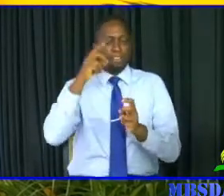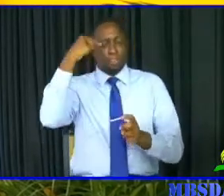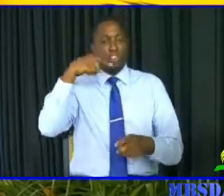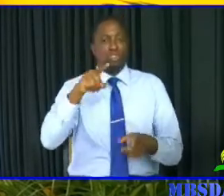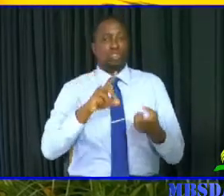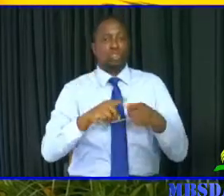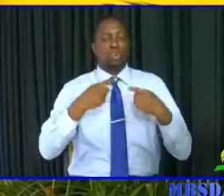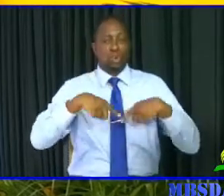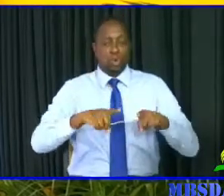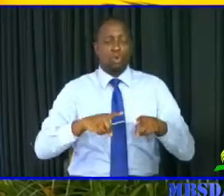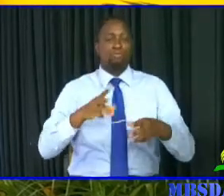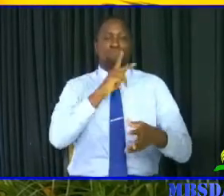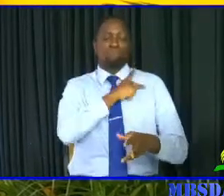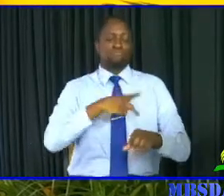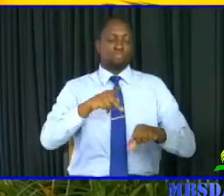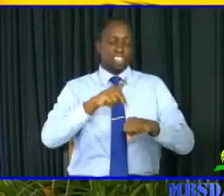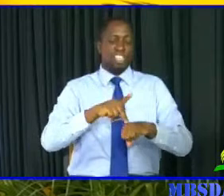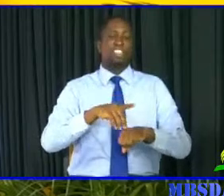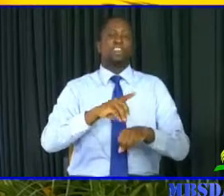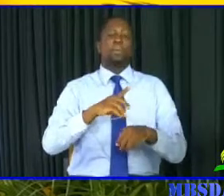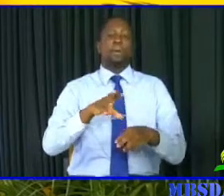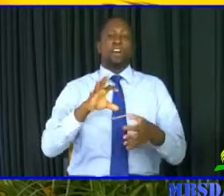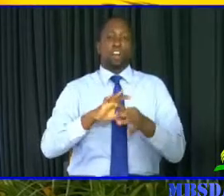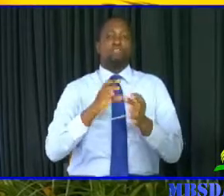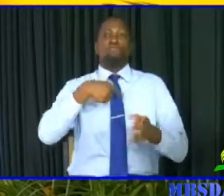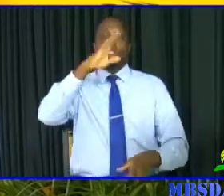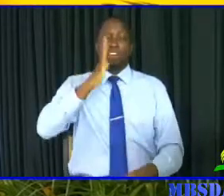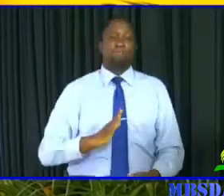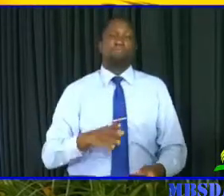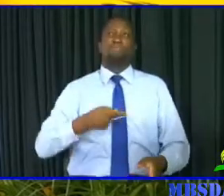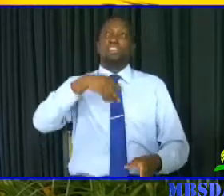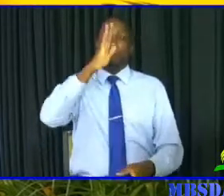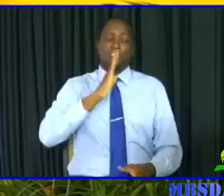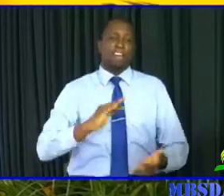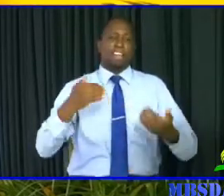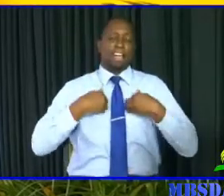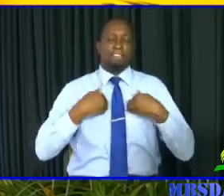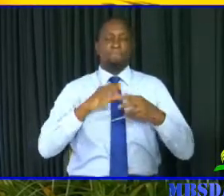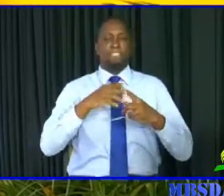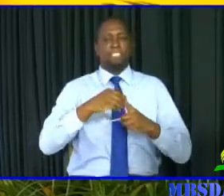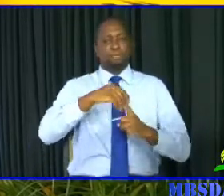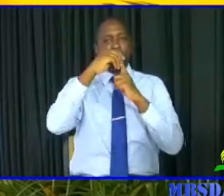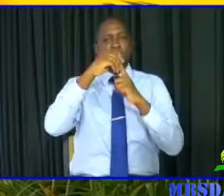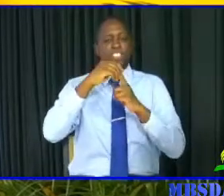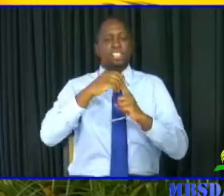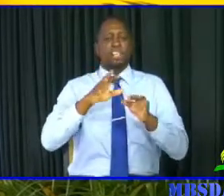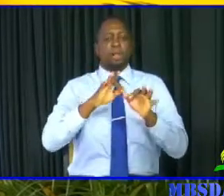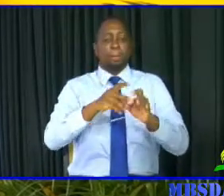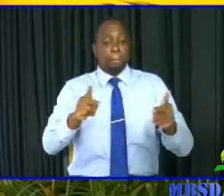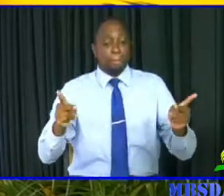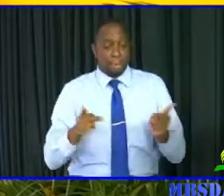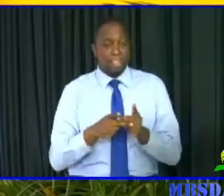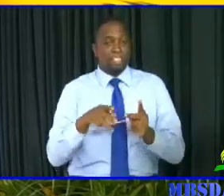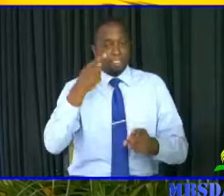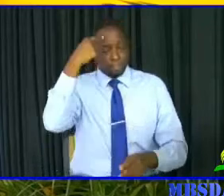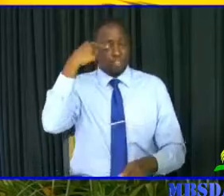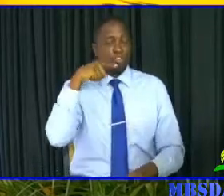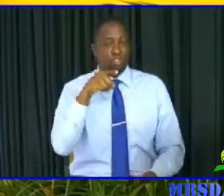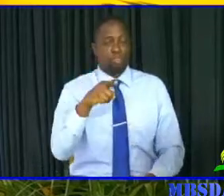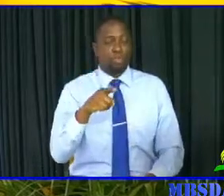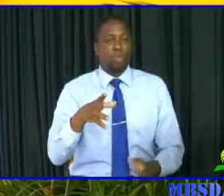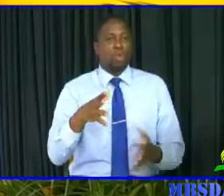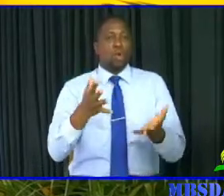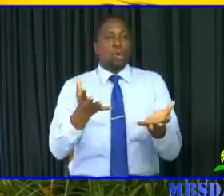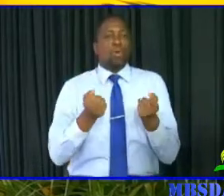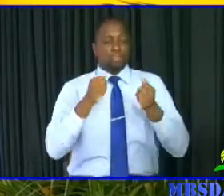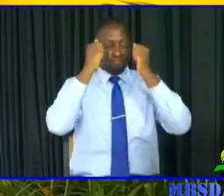to the kingdom of God. God has a very special place for you. In fact, I want you to know that you